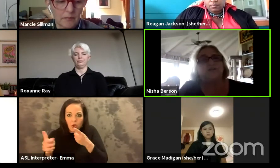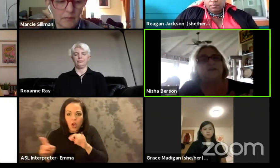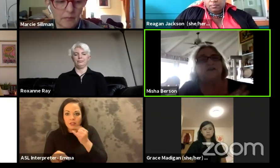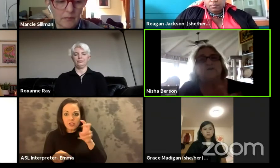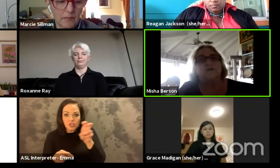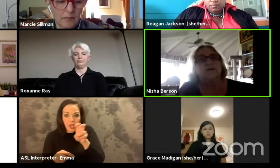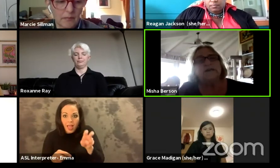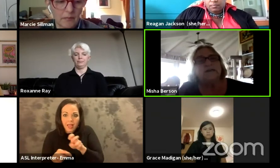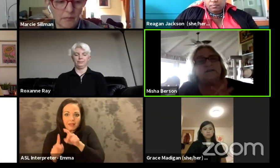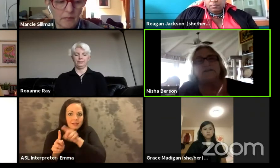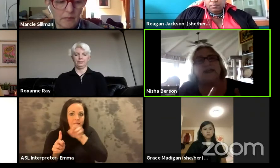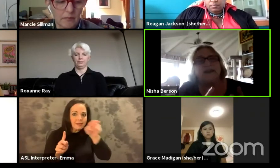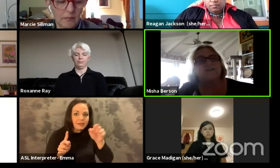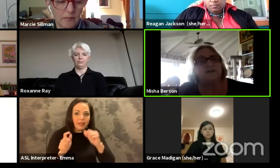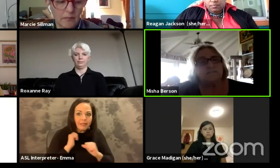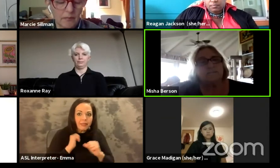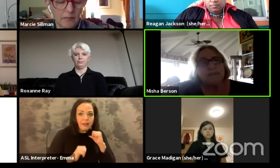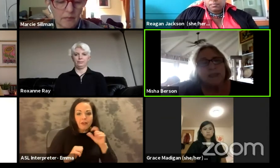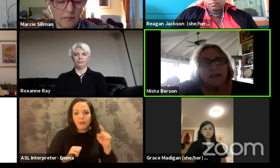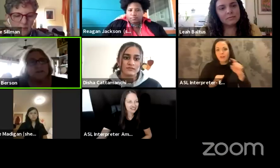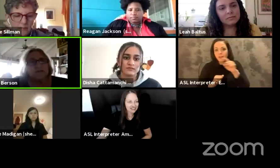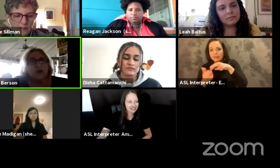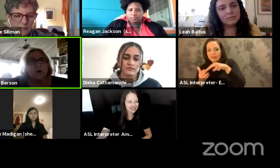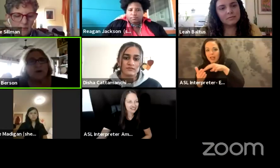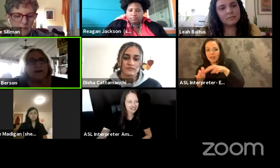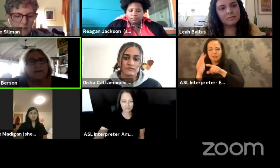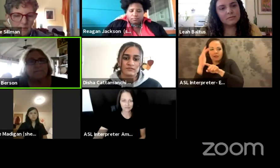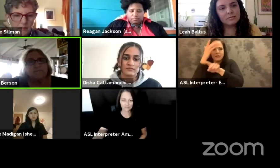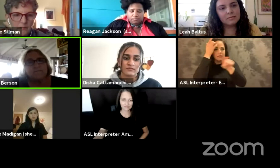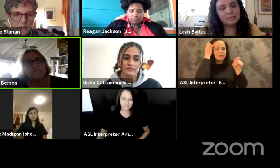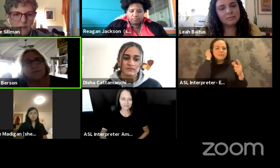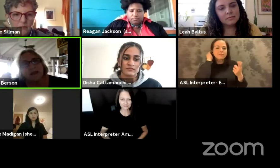the theater scene or the dance scene. So